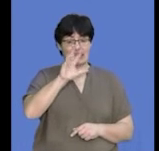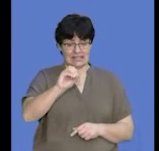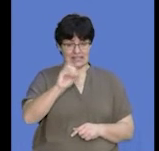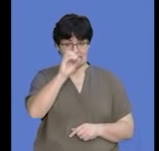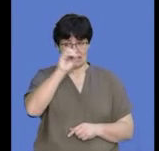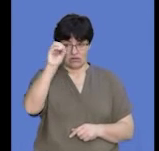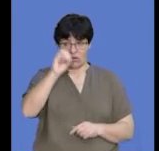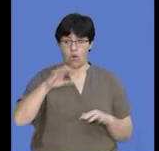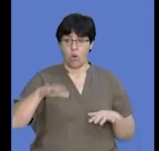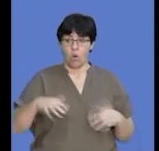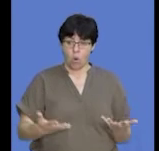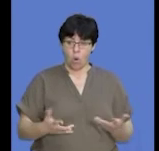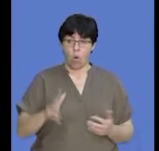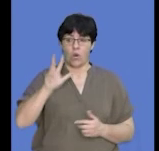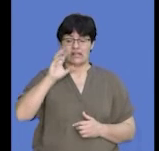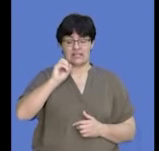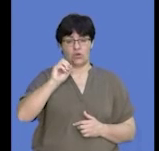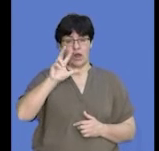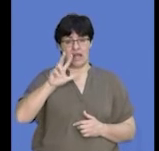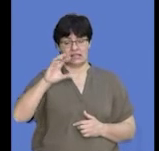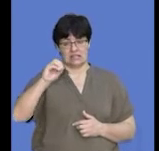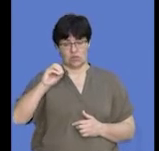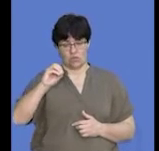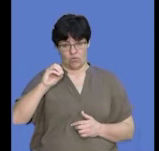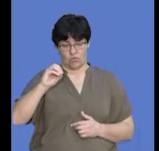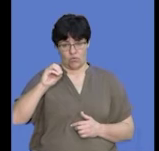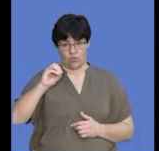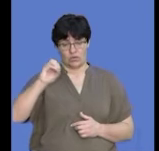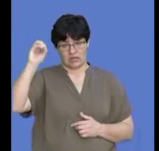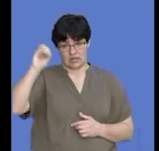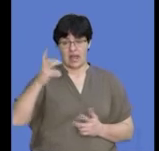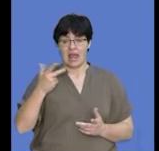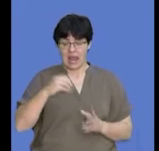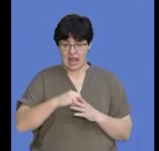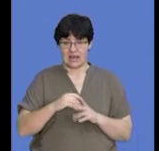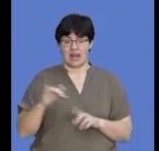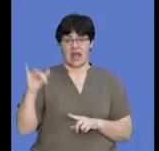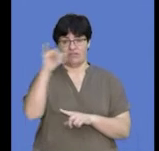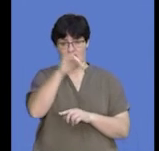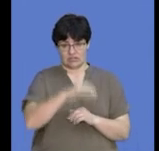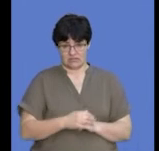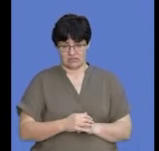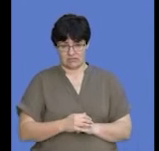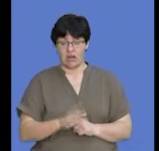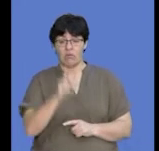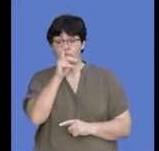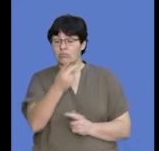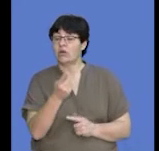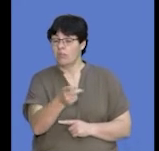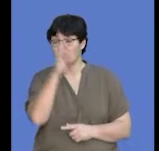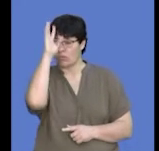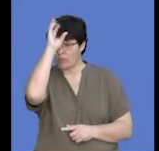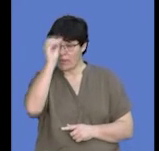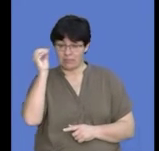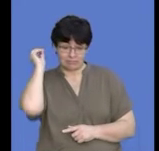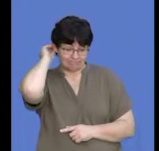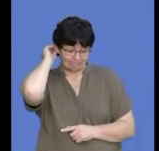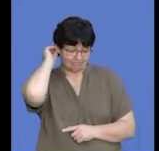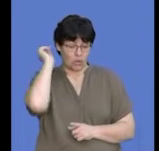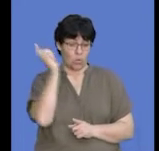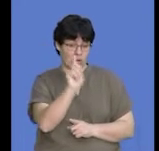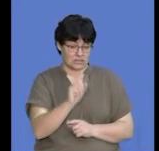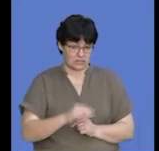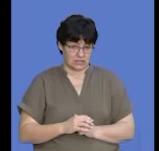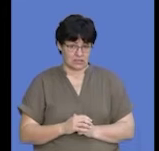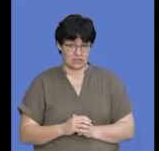or 080, as they would say in aviation. And with that, remember the following. Indicate